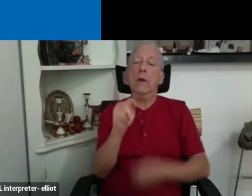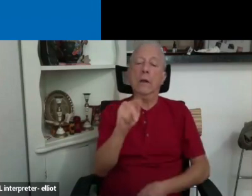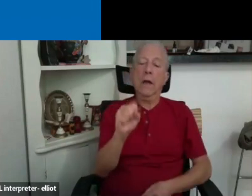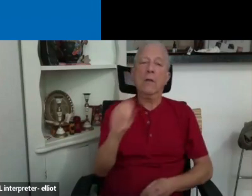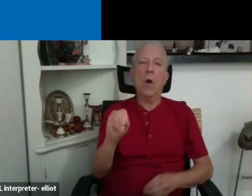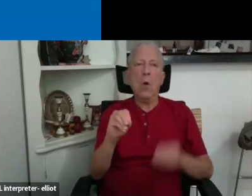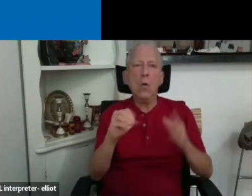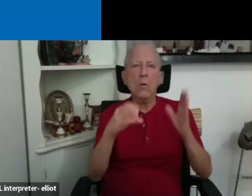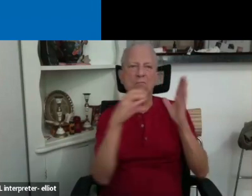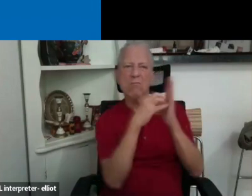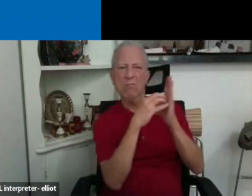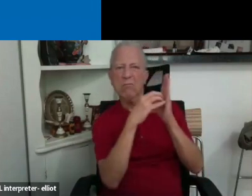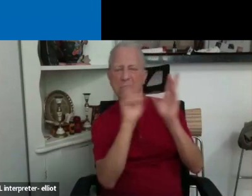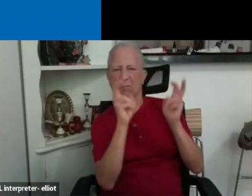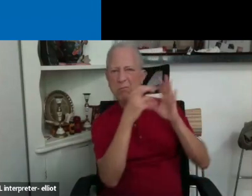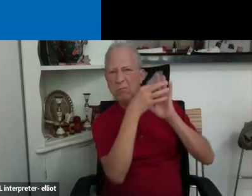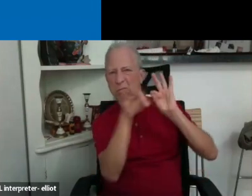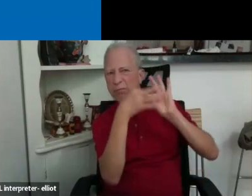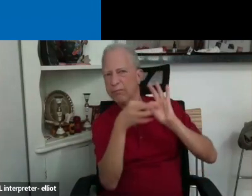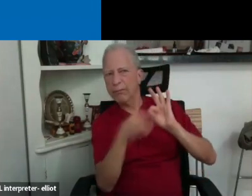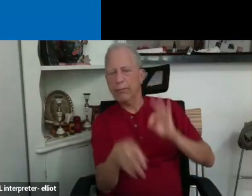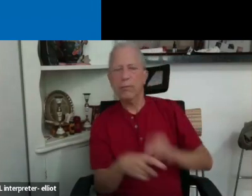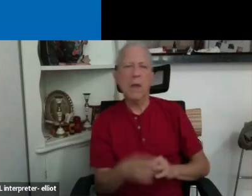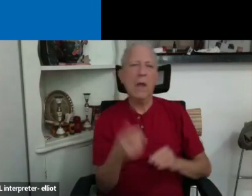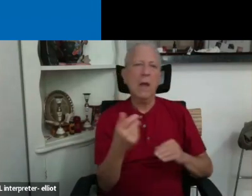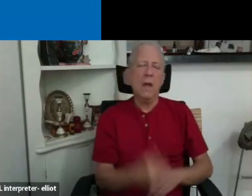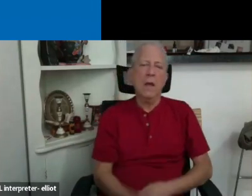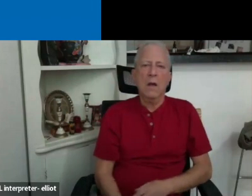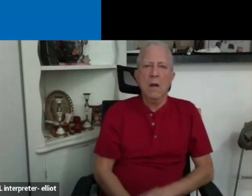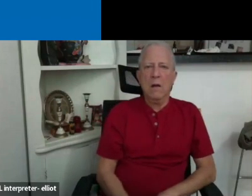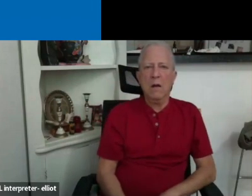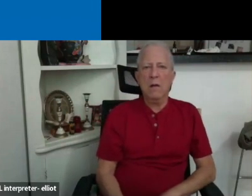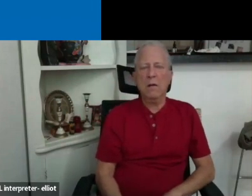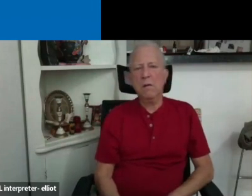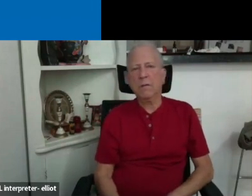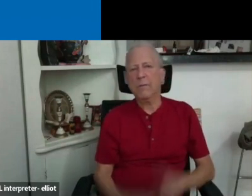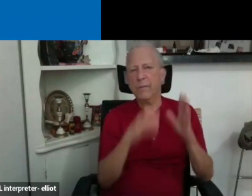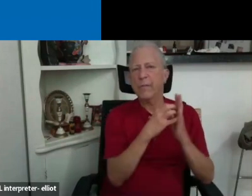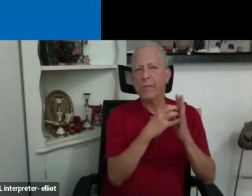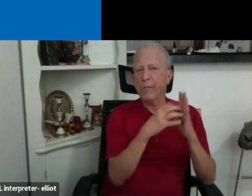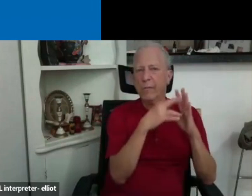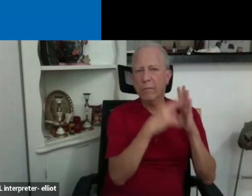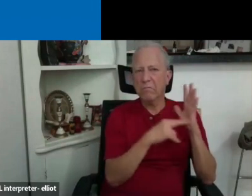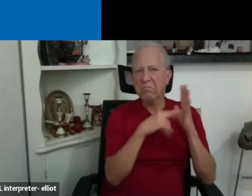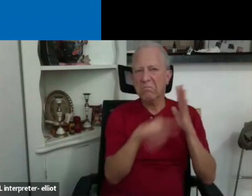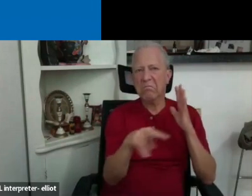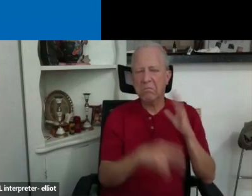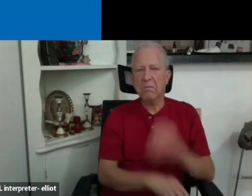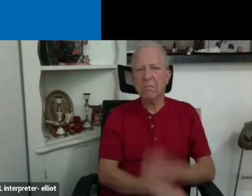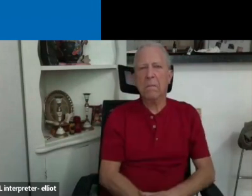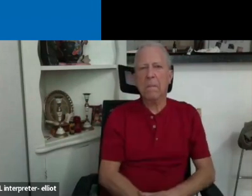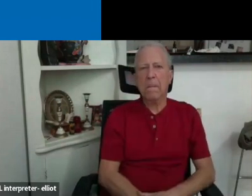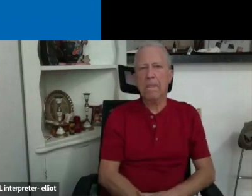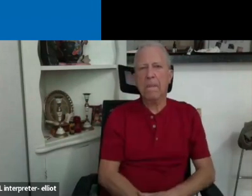any organization that the Secretary of Treasury designates as having provided within a 3-year period material support